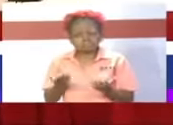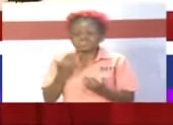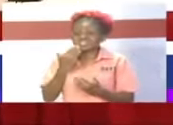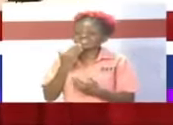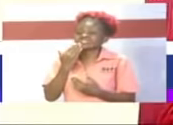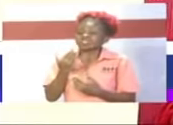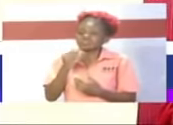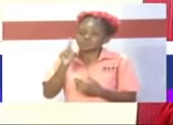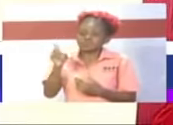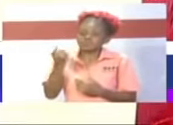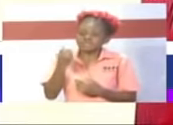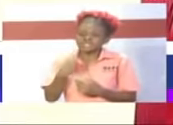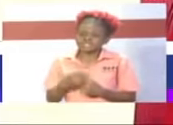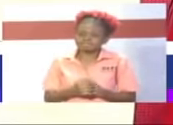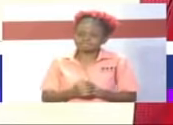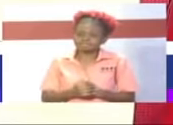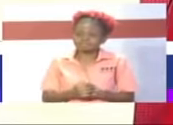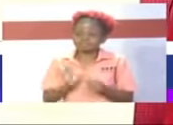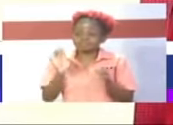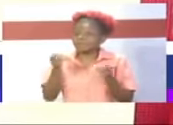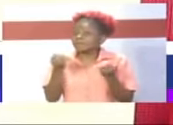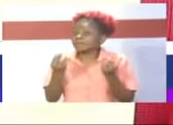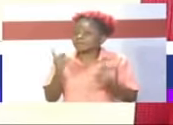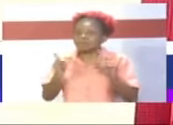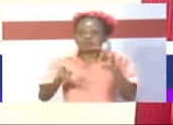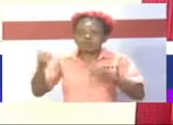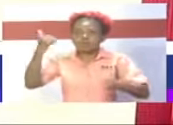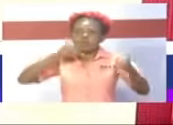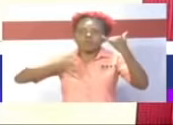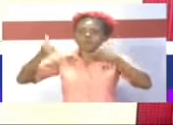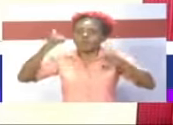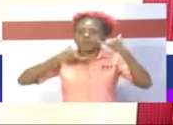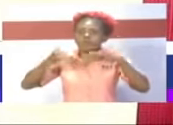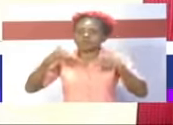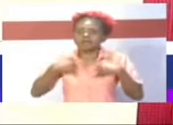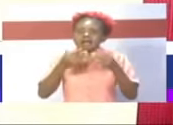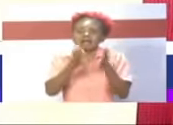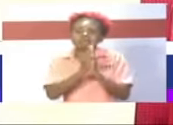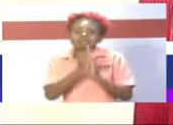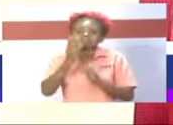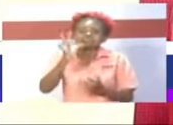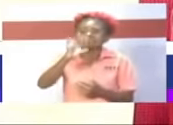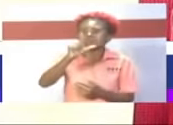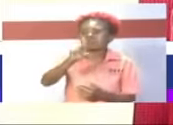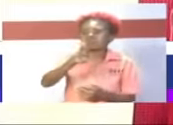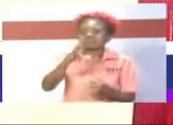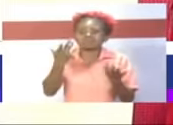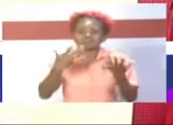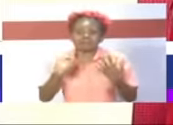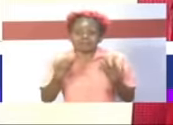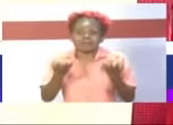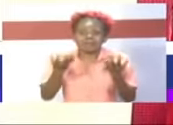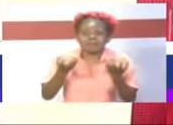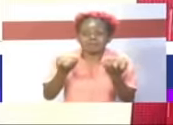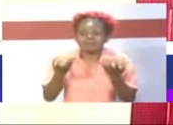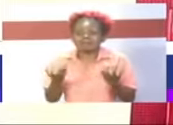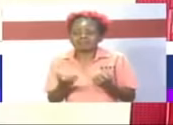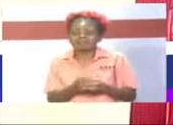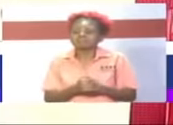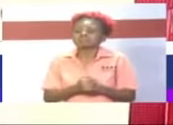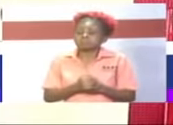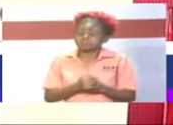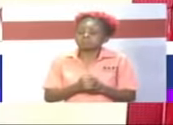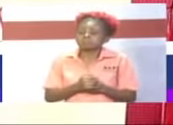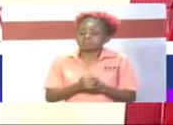Yes, we are actually getting a lot of calls, persons asking for the vaccines even before the vaccines arrive. The